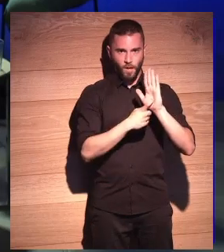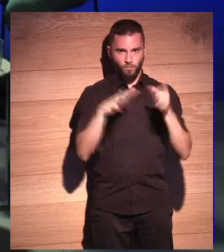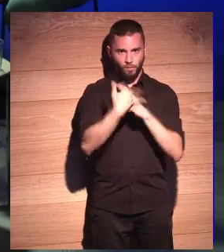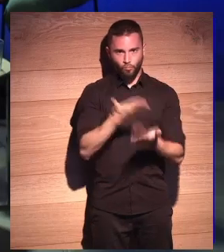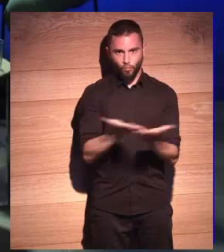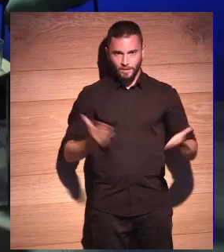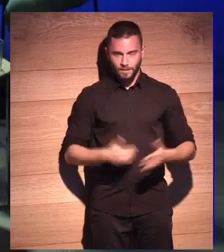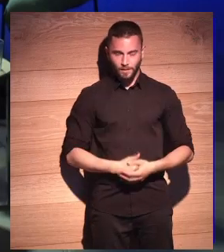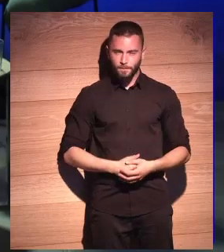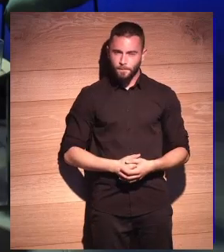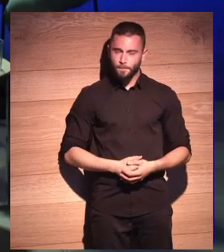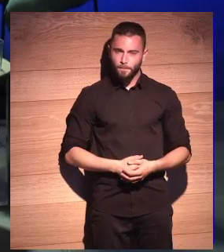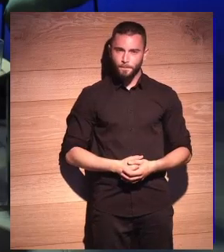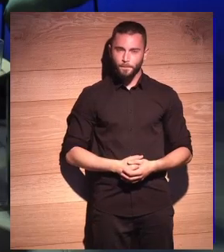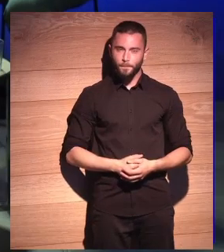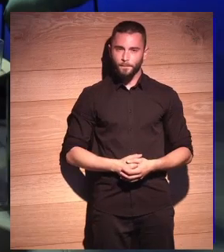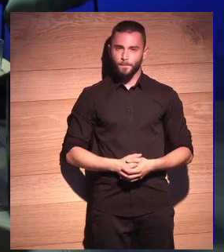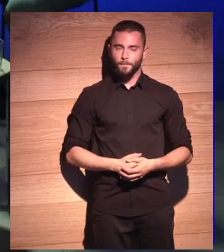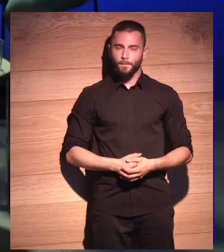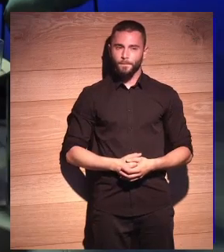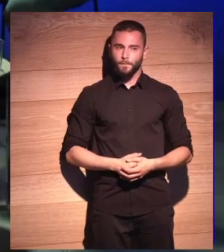full intellectual property in your case?